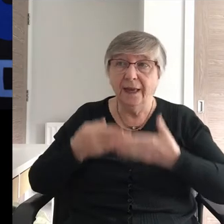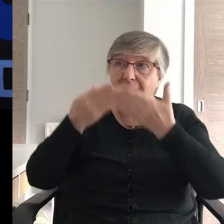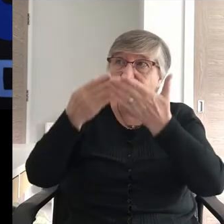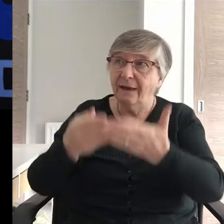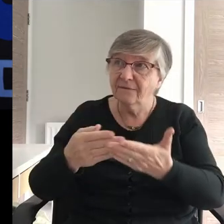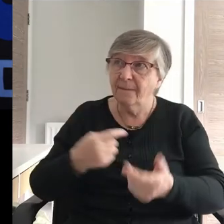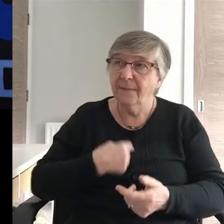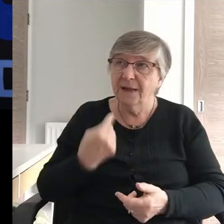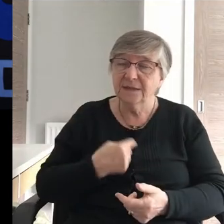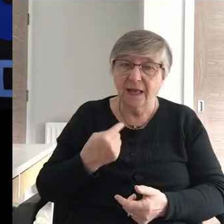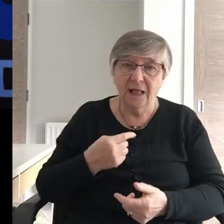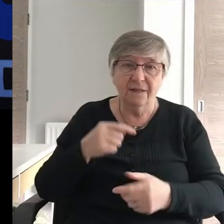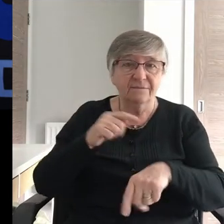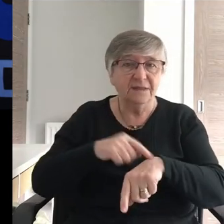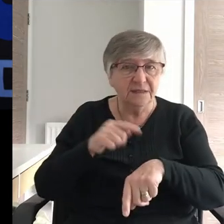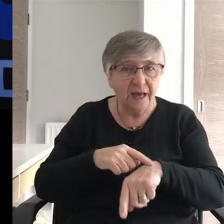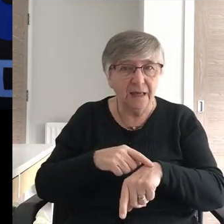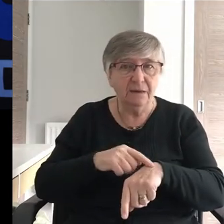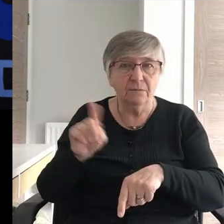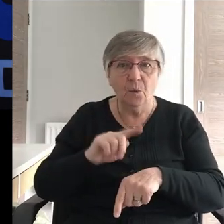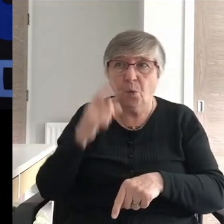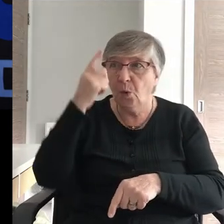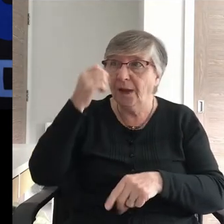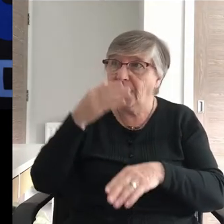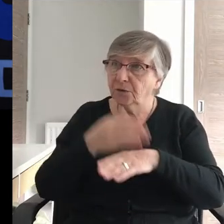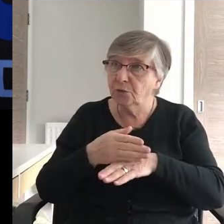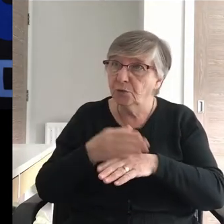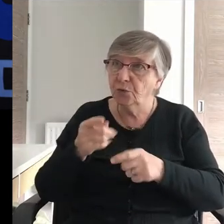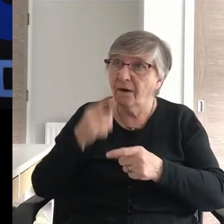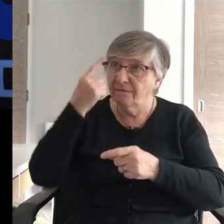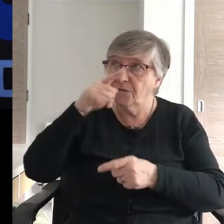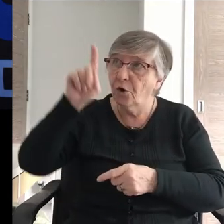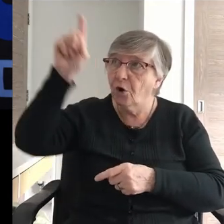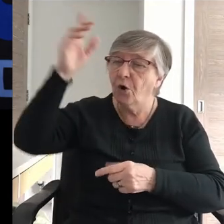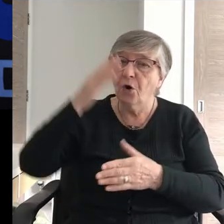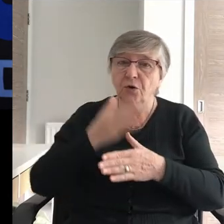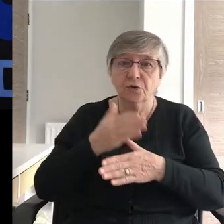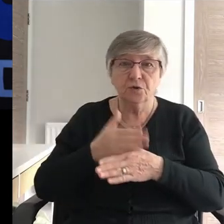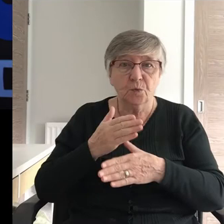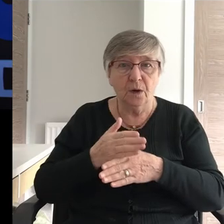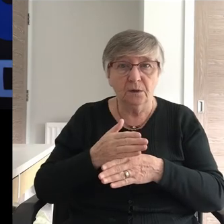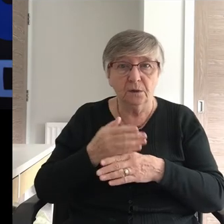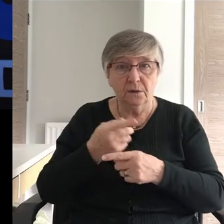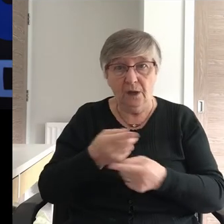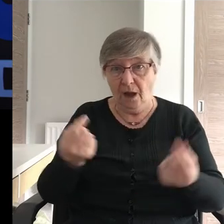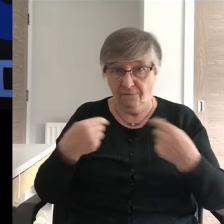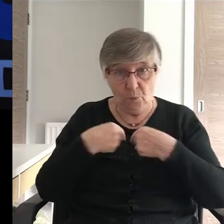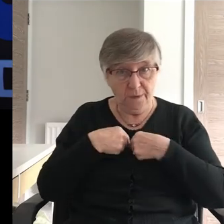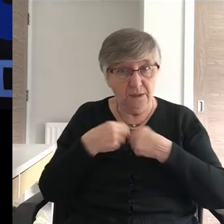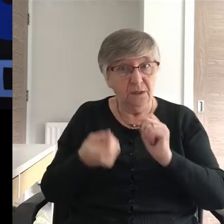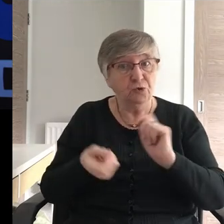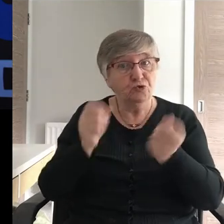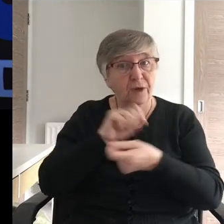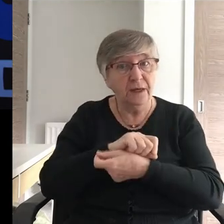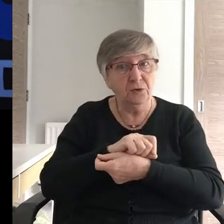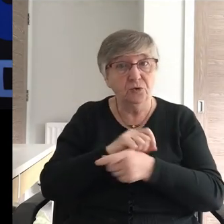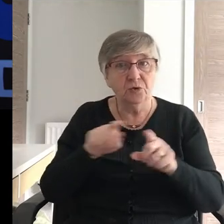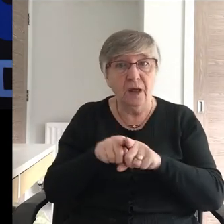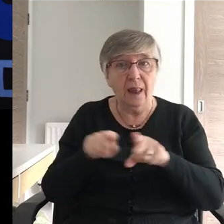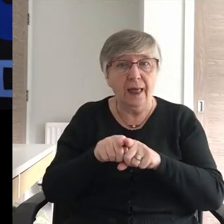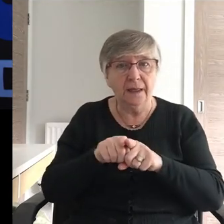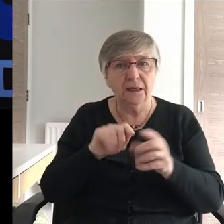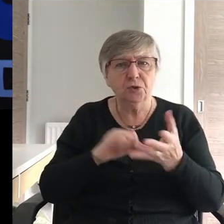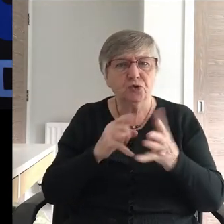our talents, entirely over to his bidding? Have we changed, like